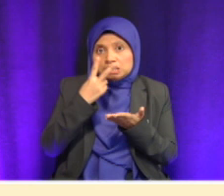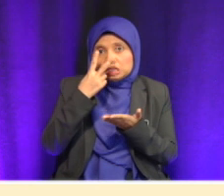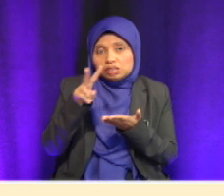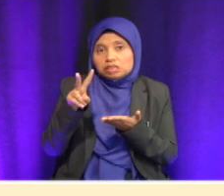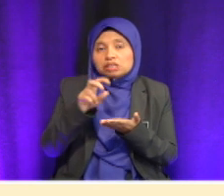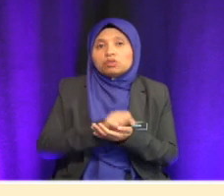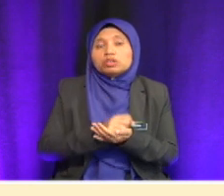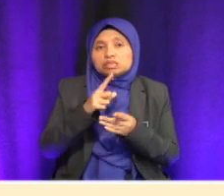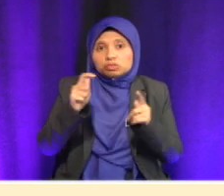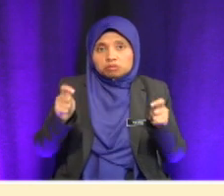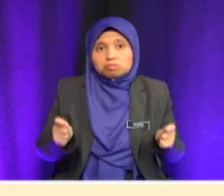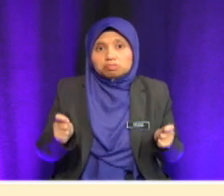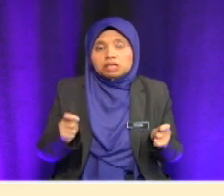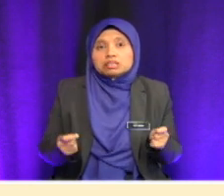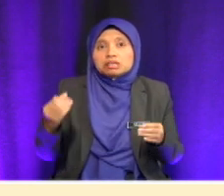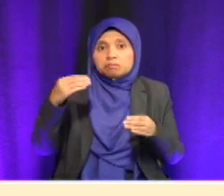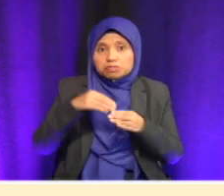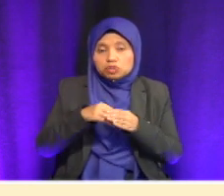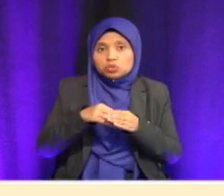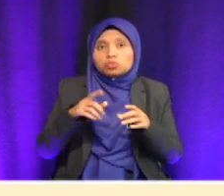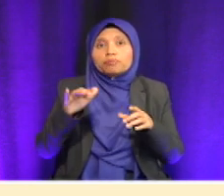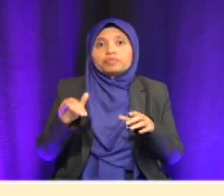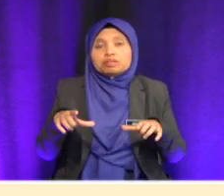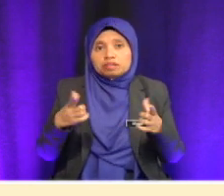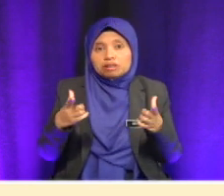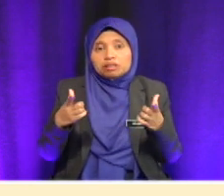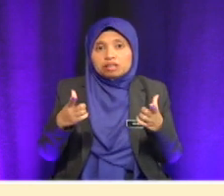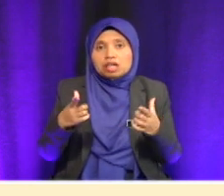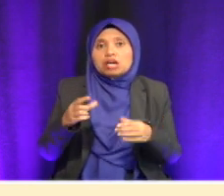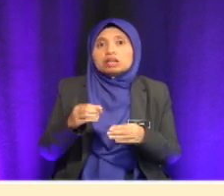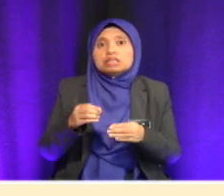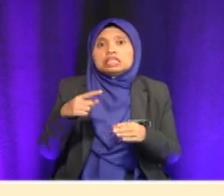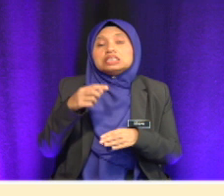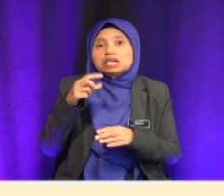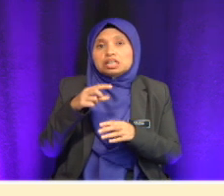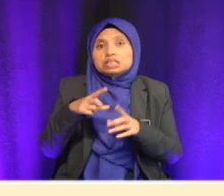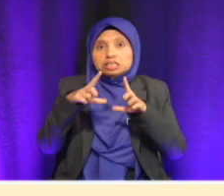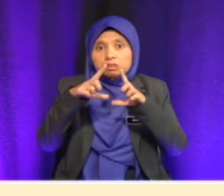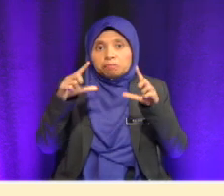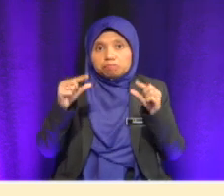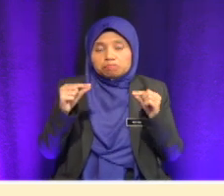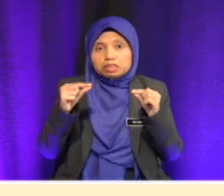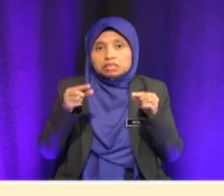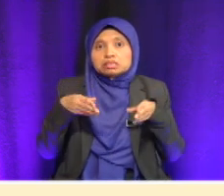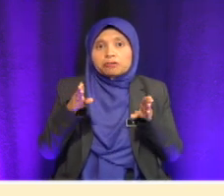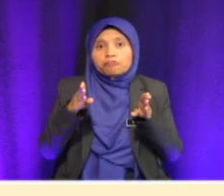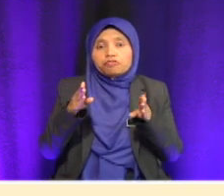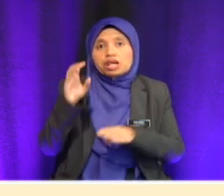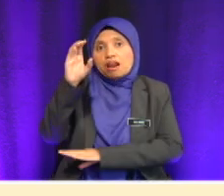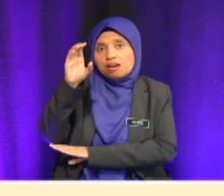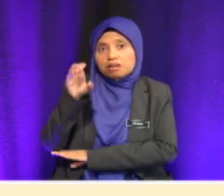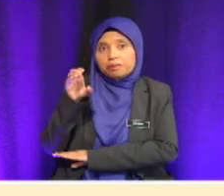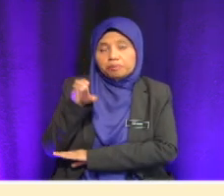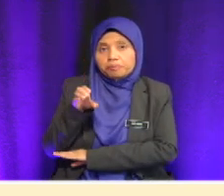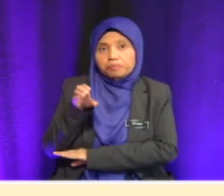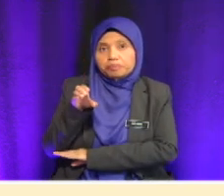one place, then put it somewhere else. Crows in Japan are clever enough to leave nuts on the road at traffic lights so that cars will run over them